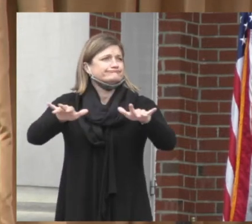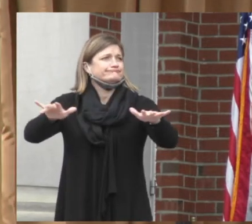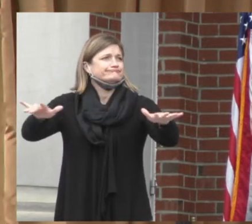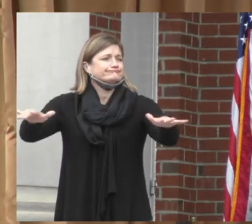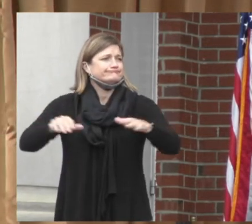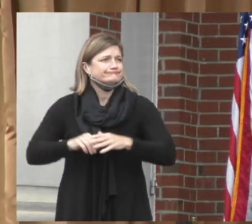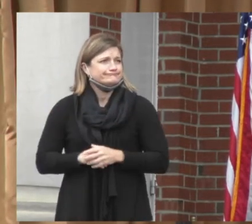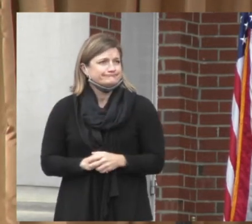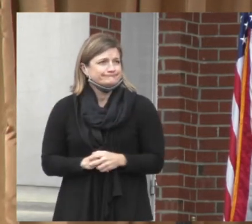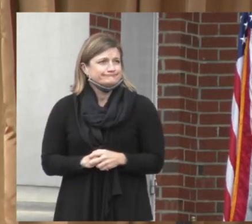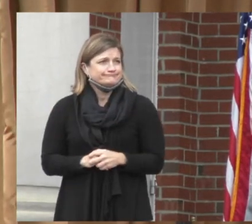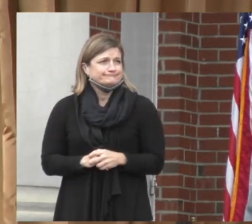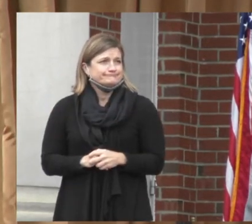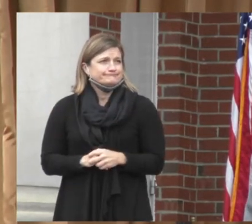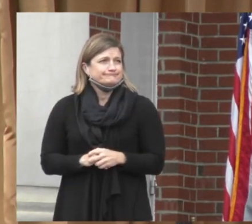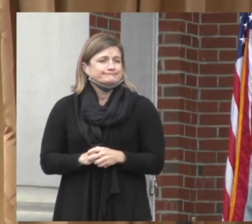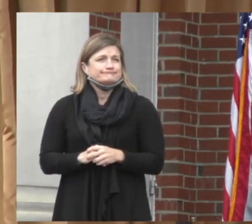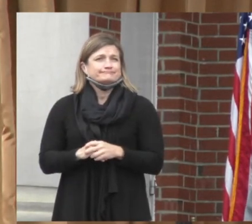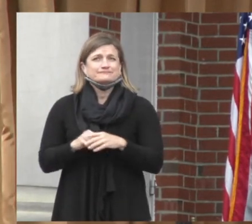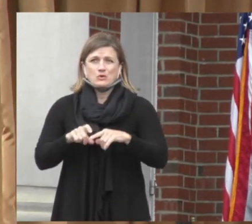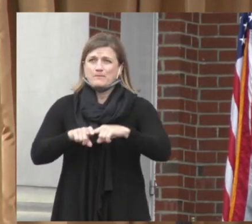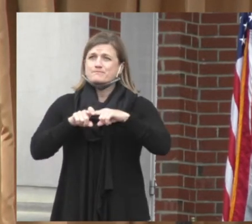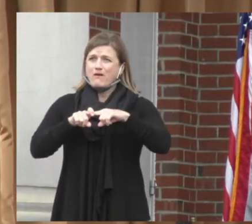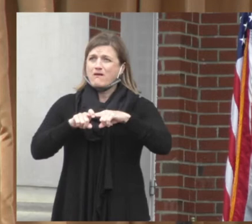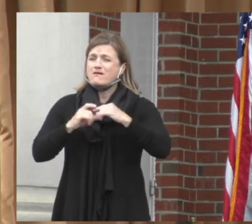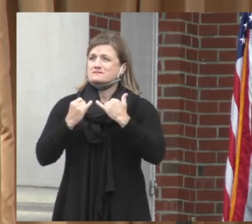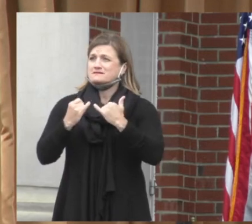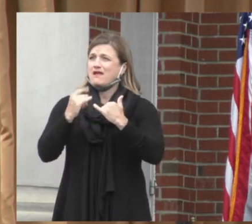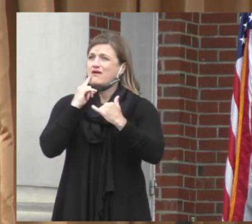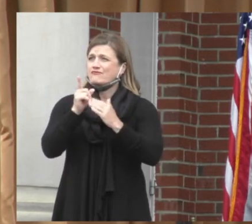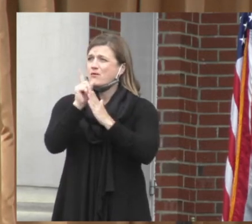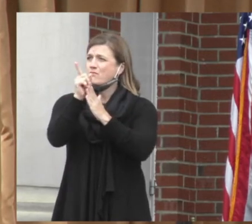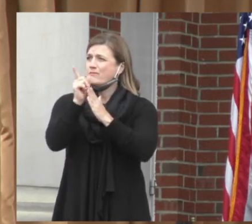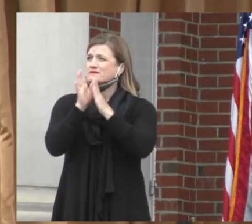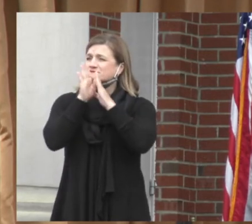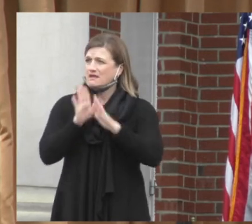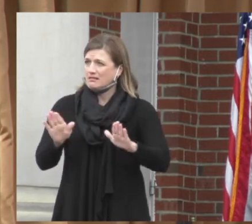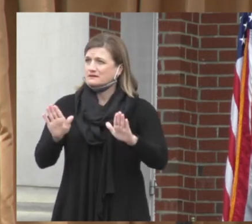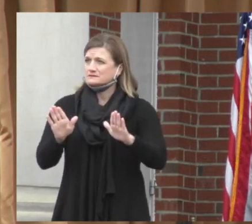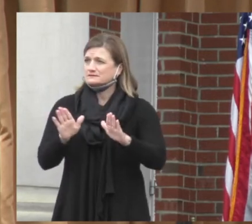the coronavirus. Please pause for a moment of silence.